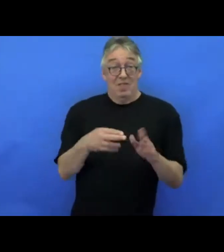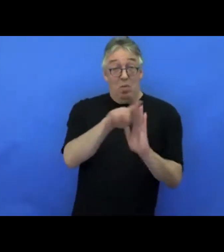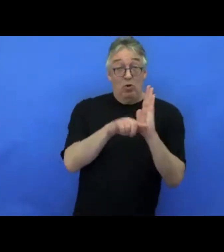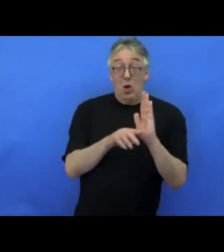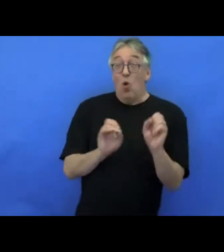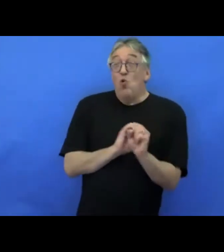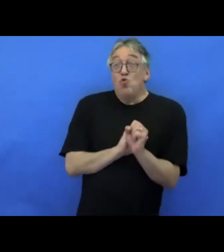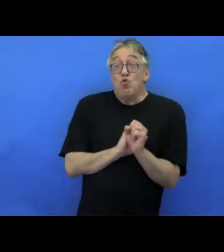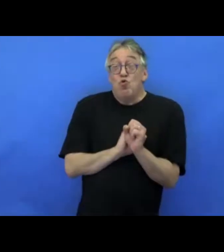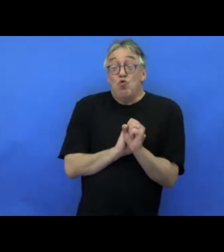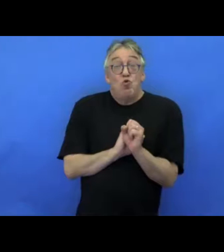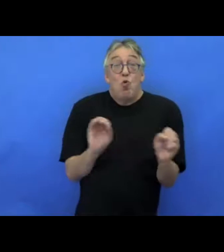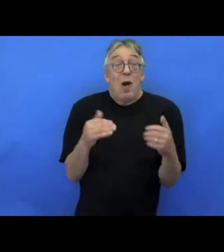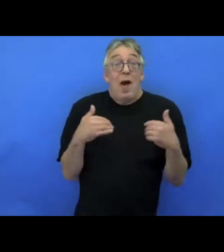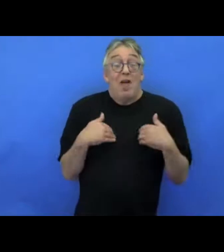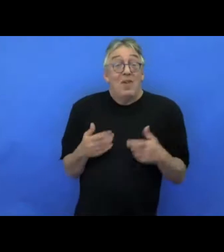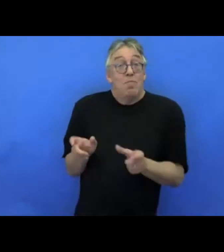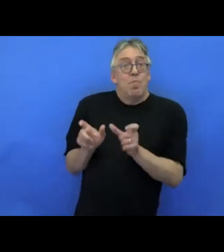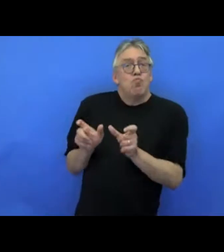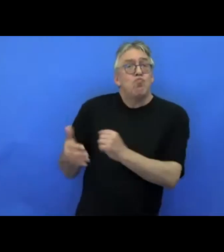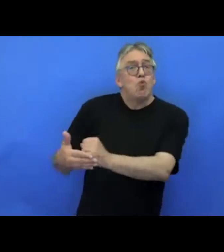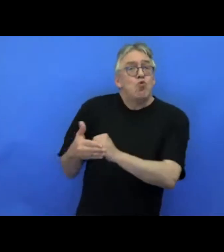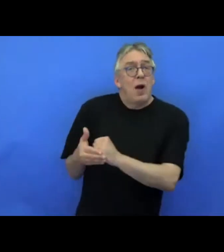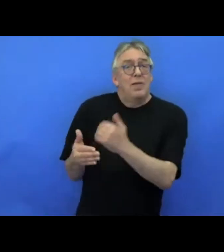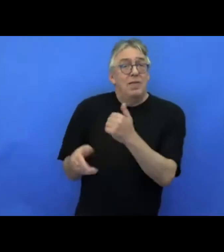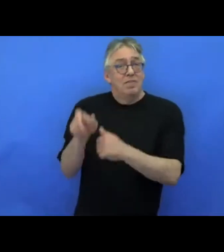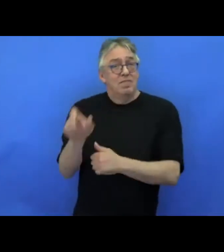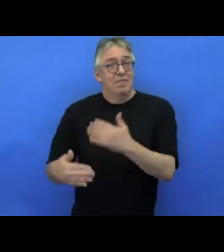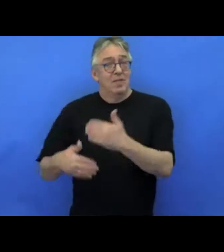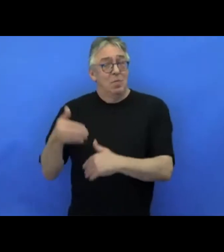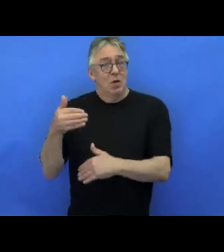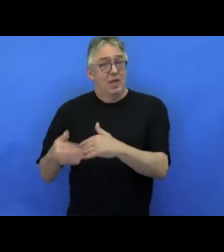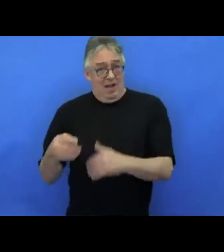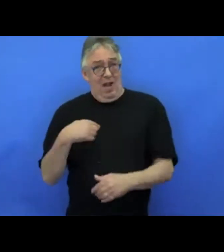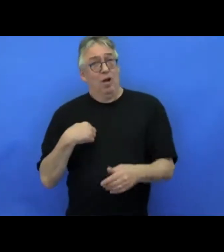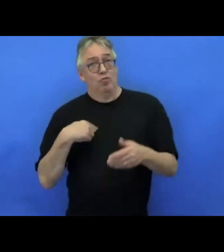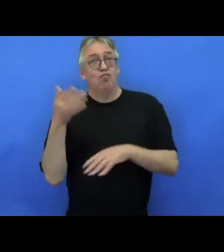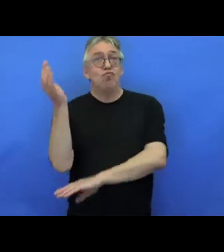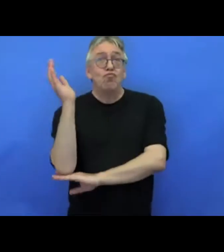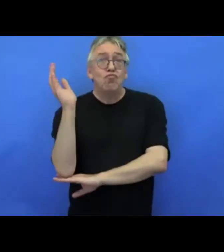disabilities. One of these ladies of the